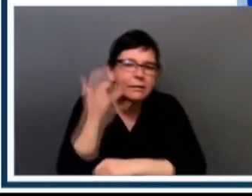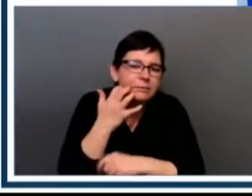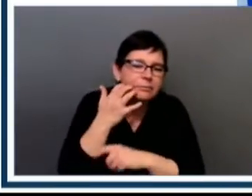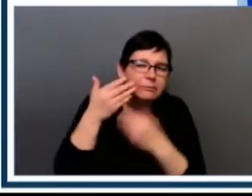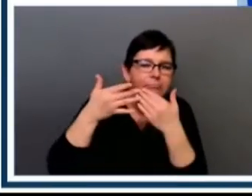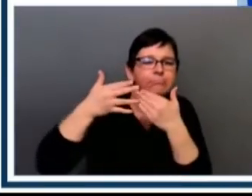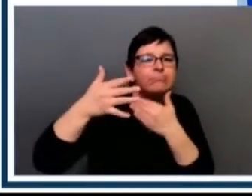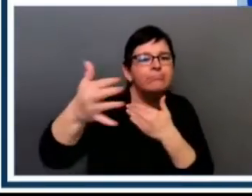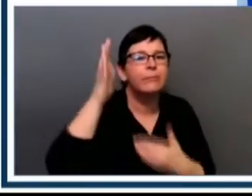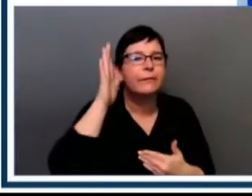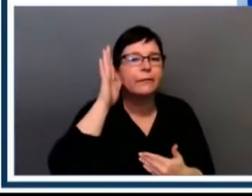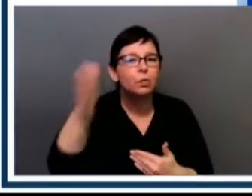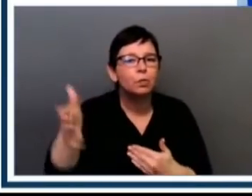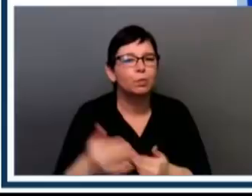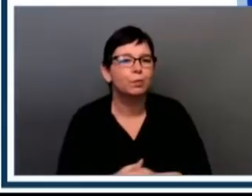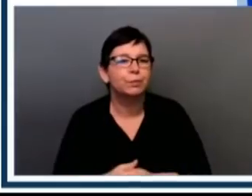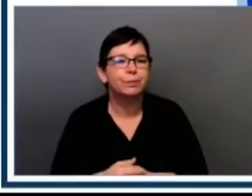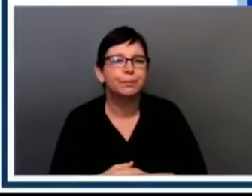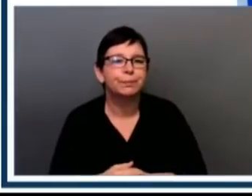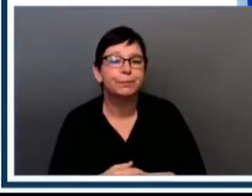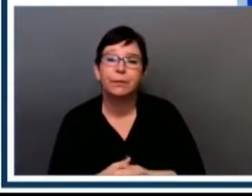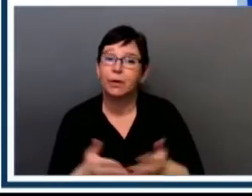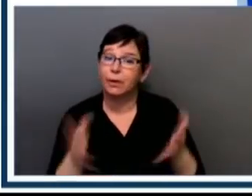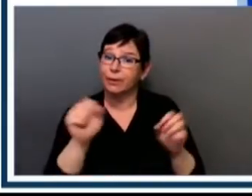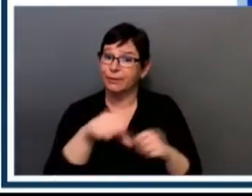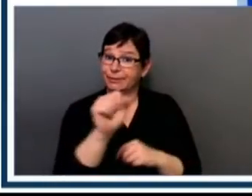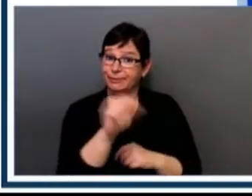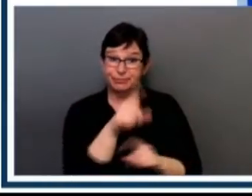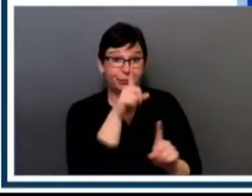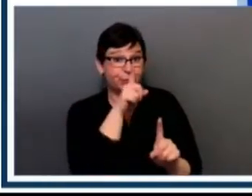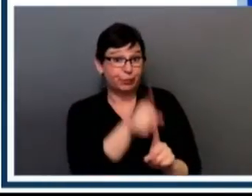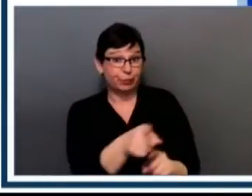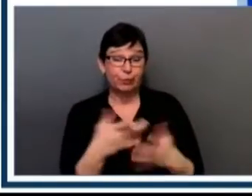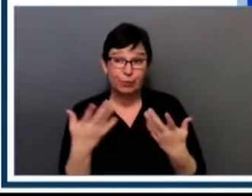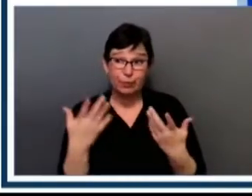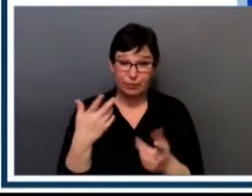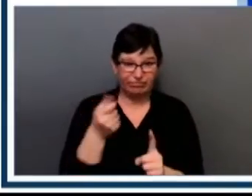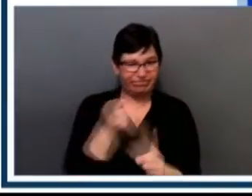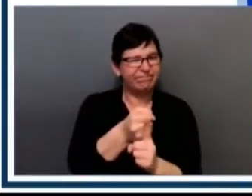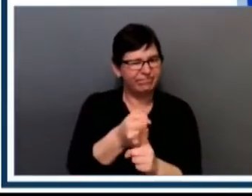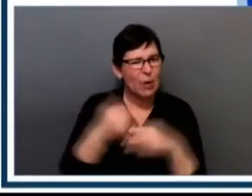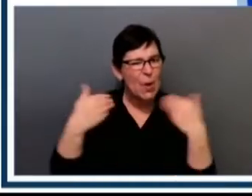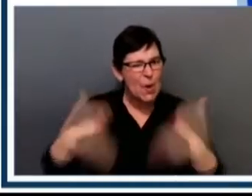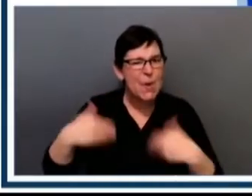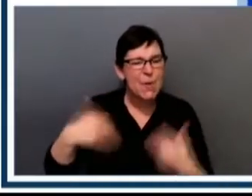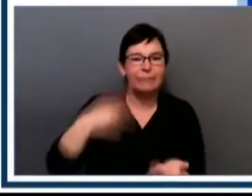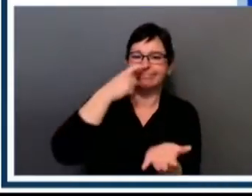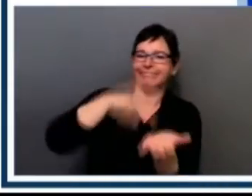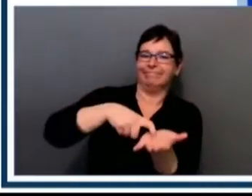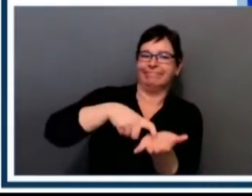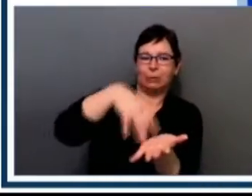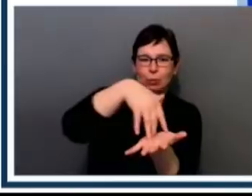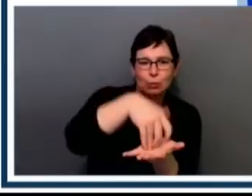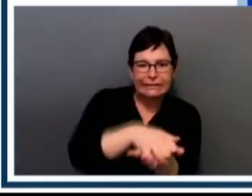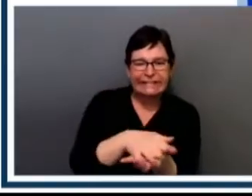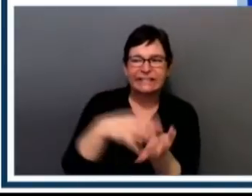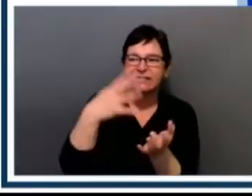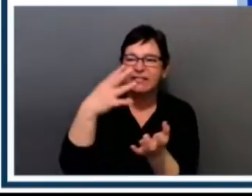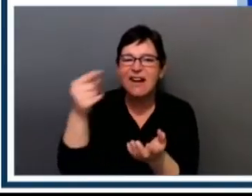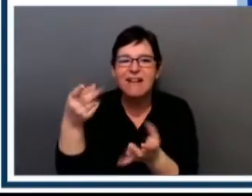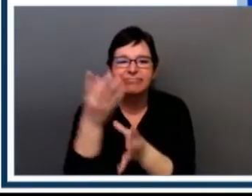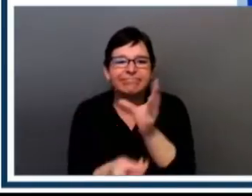been laid totally bare for everyone to see. Most Nova Scotians knew they existed, had seen about them in some way, shape, or form, heard about them, but they